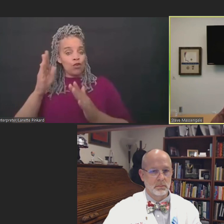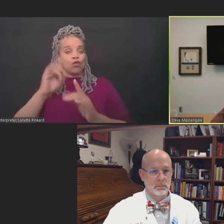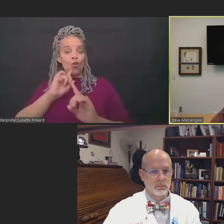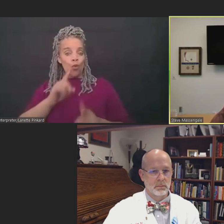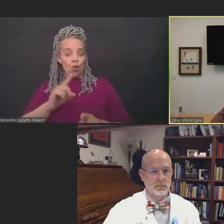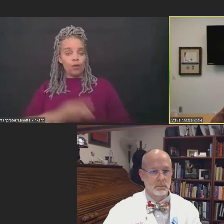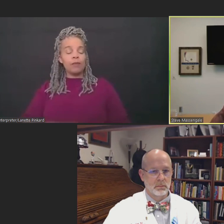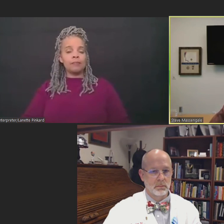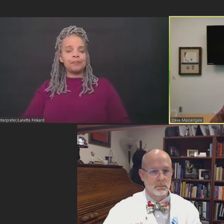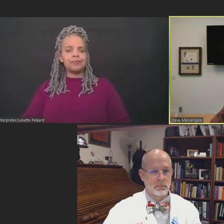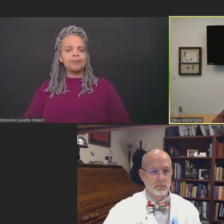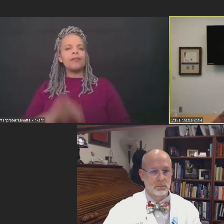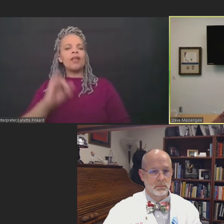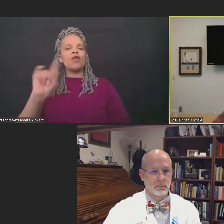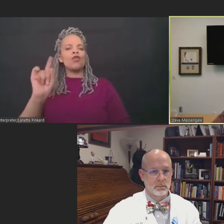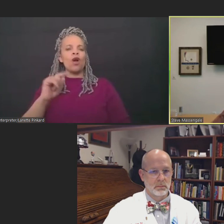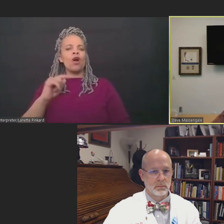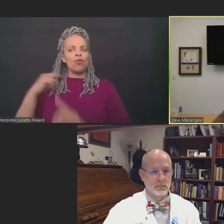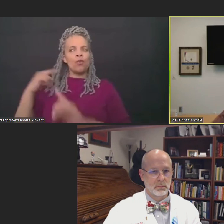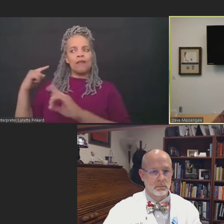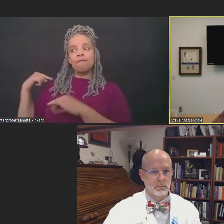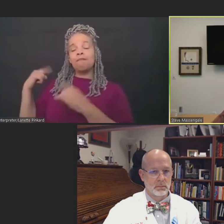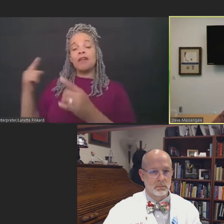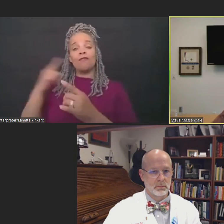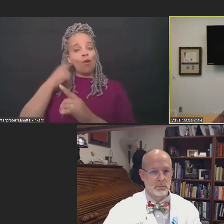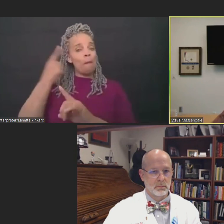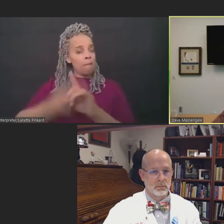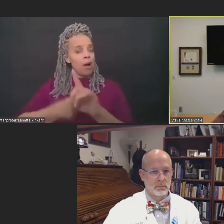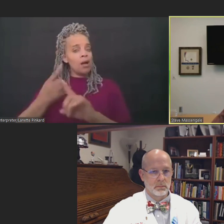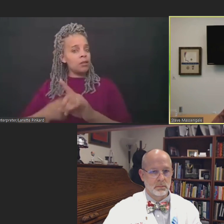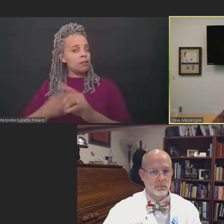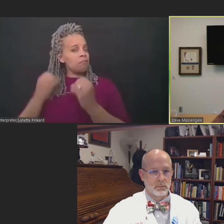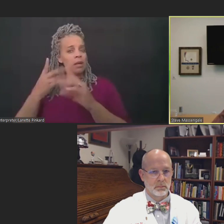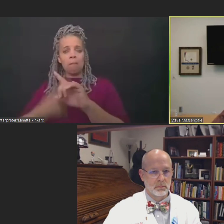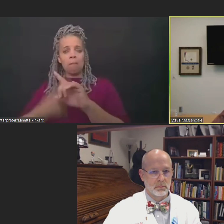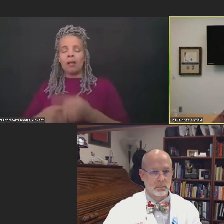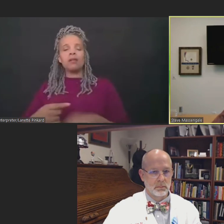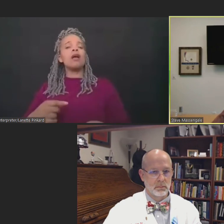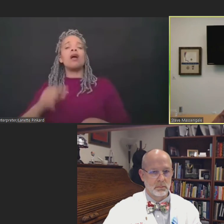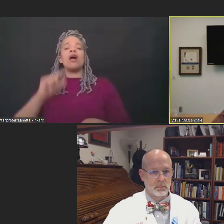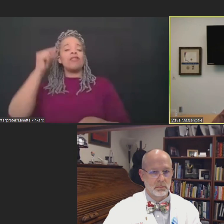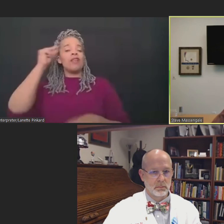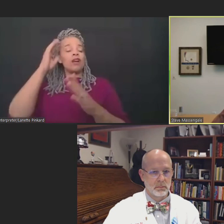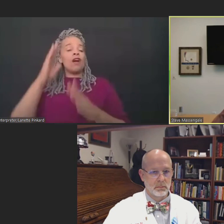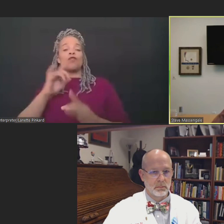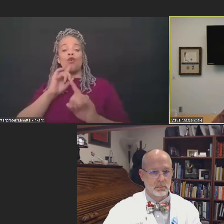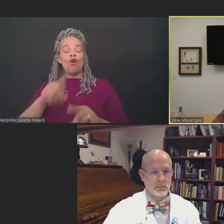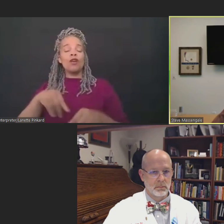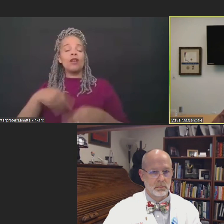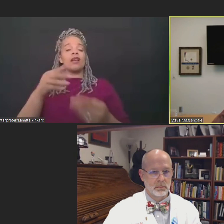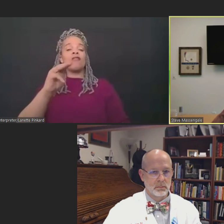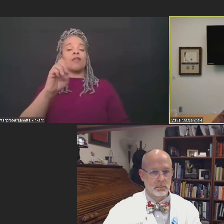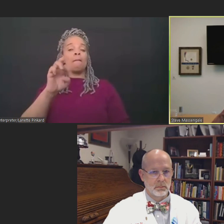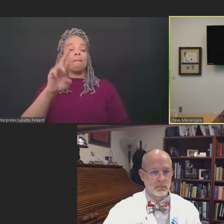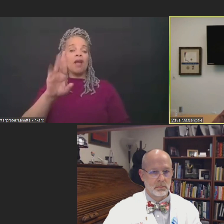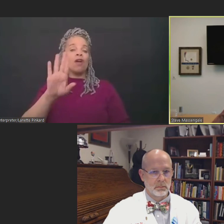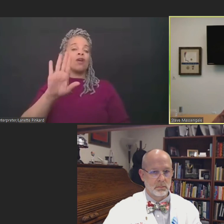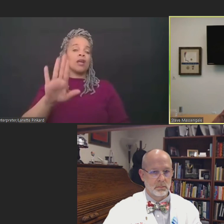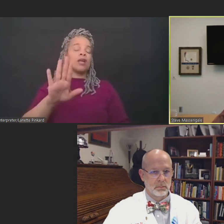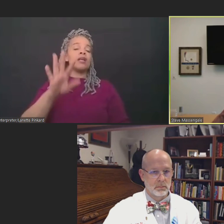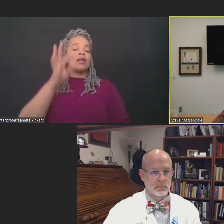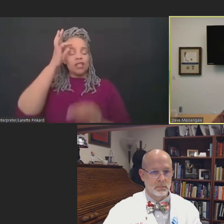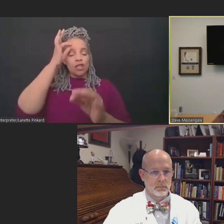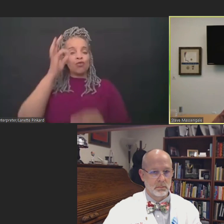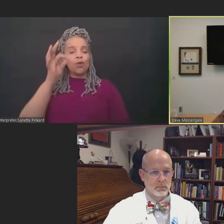That's where we've been for months. And the governor's order gives the mayor discretion on these outdoor events.